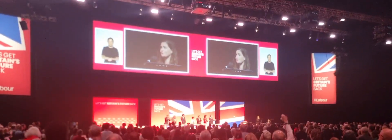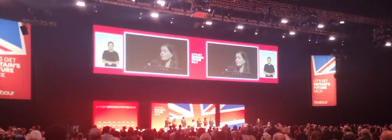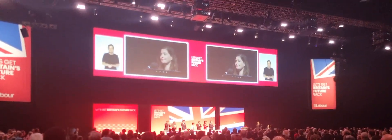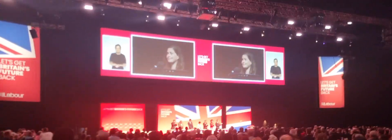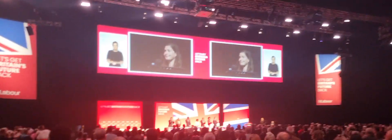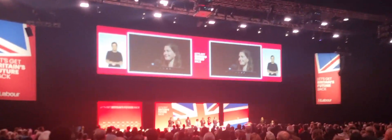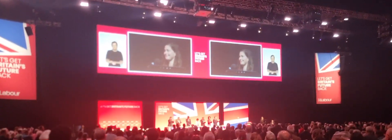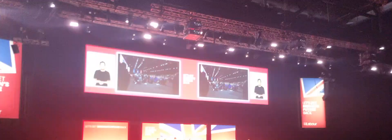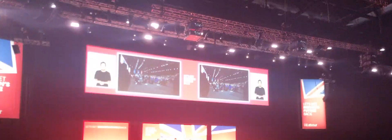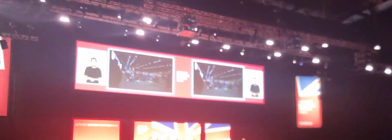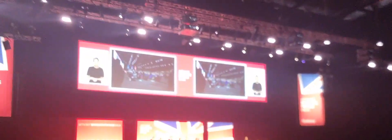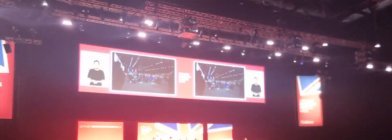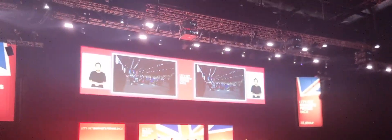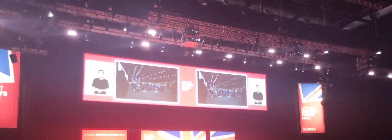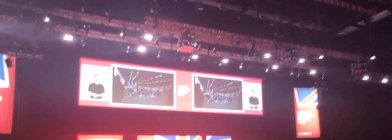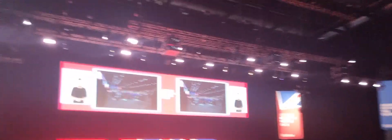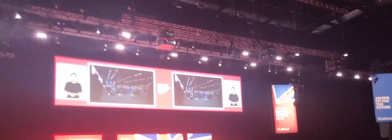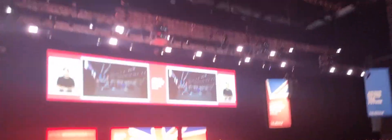here.